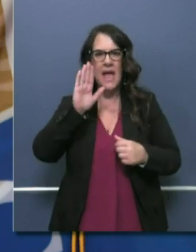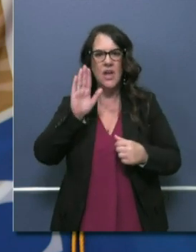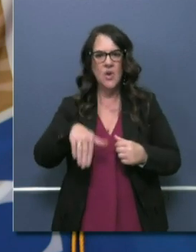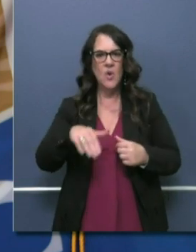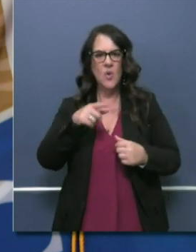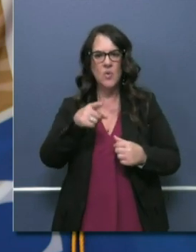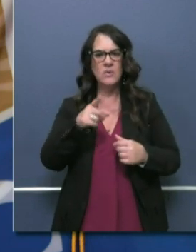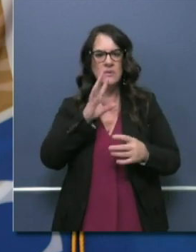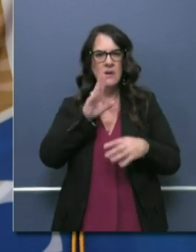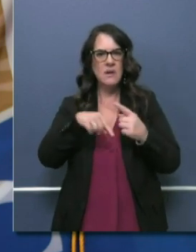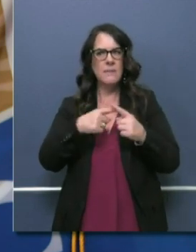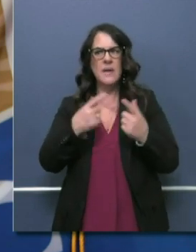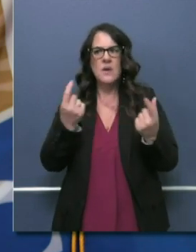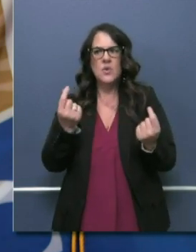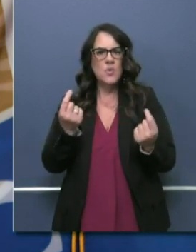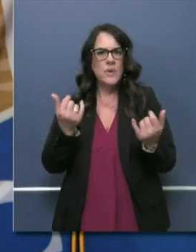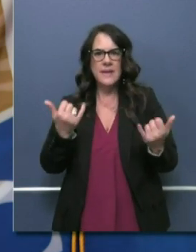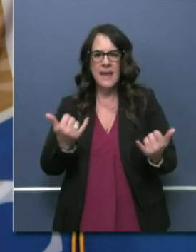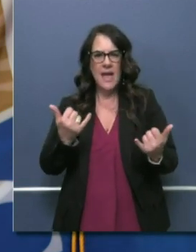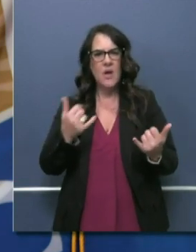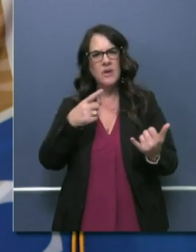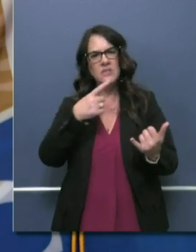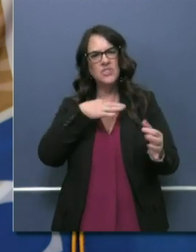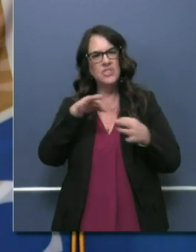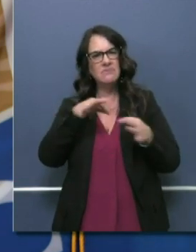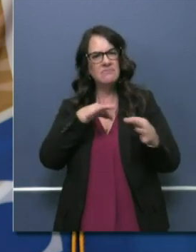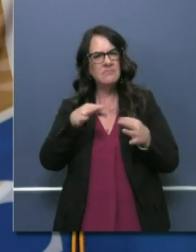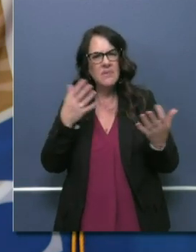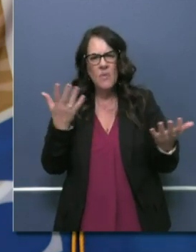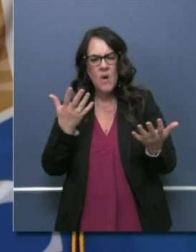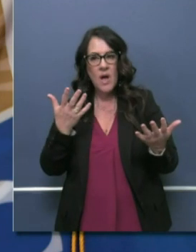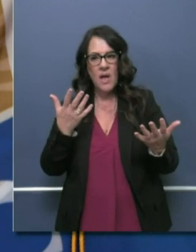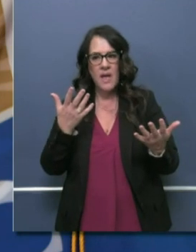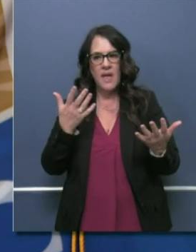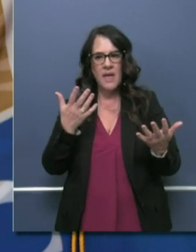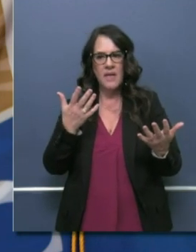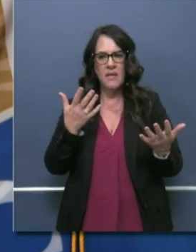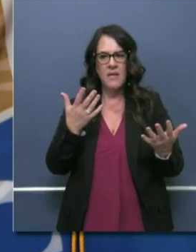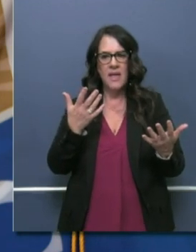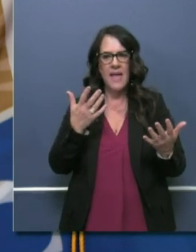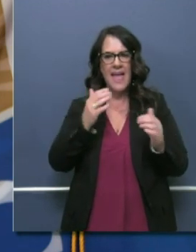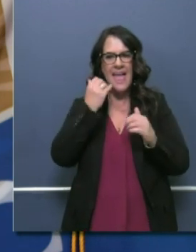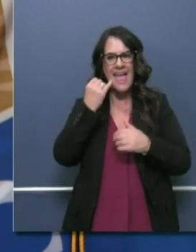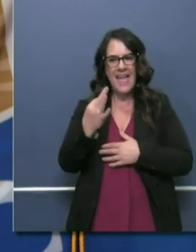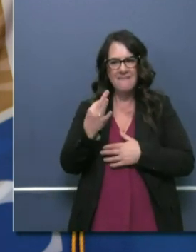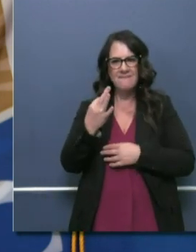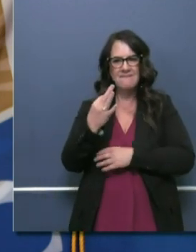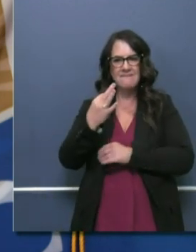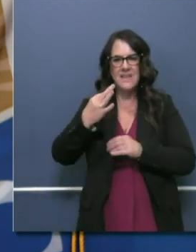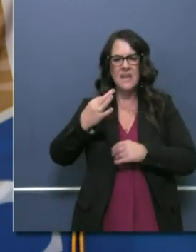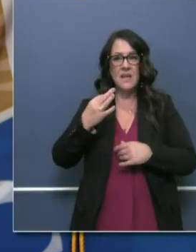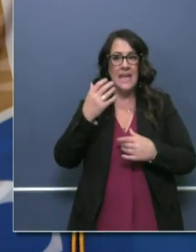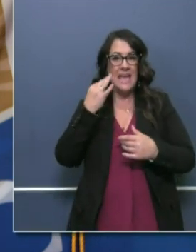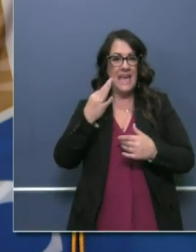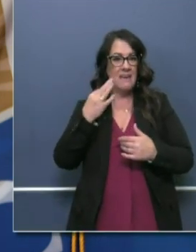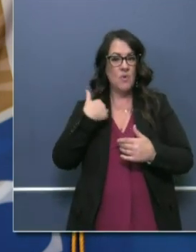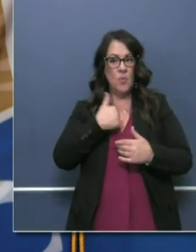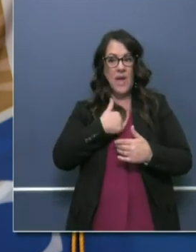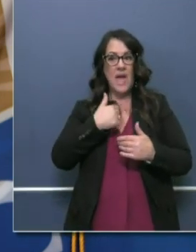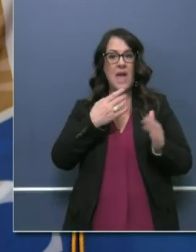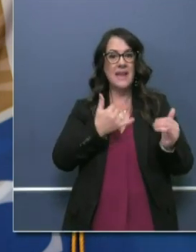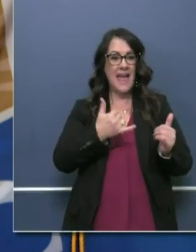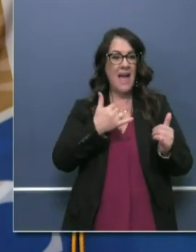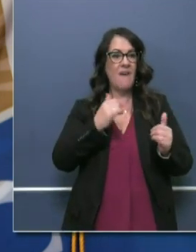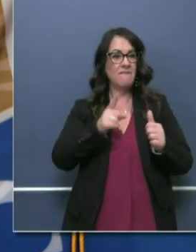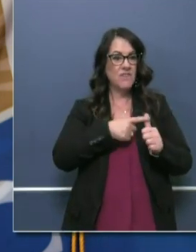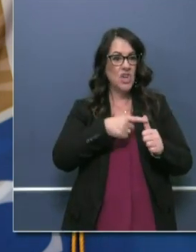move to phase 2. Can you talk about whether they are able, if they certify, to go past phase 2? Because you know that there are some